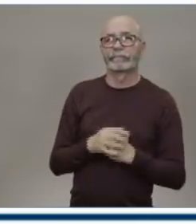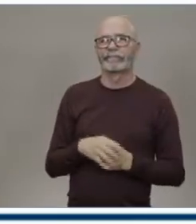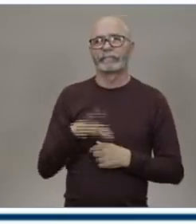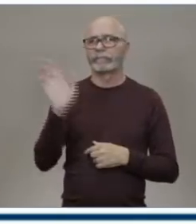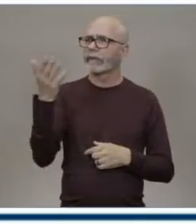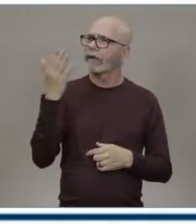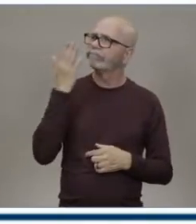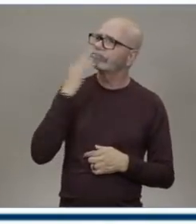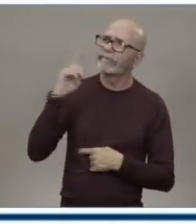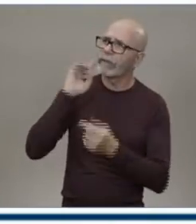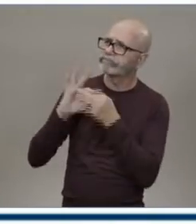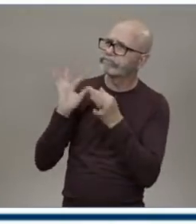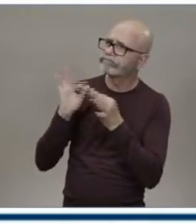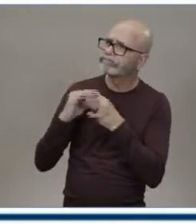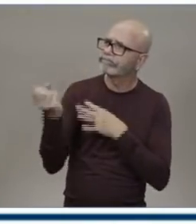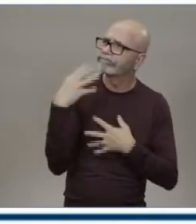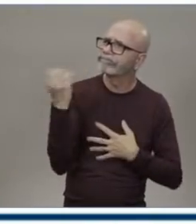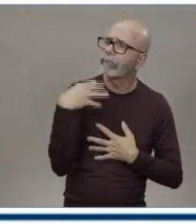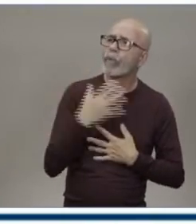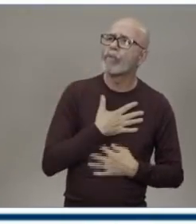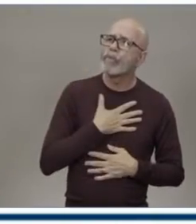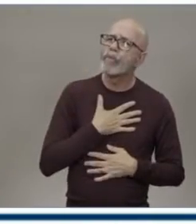I'm fortunate to be surrounded by